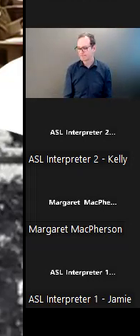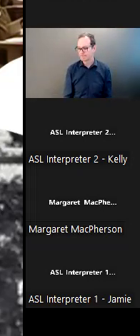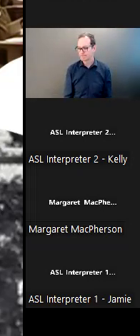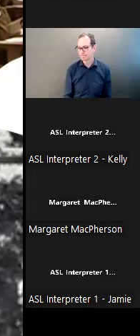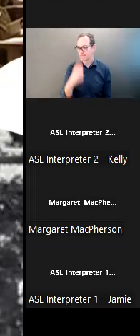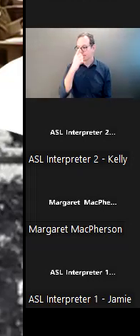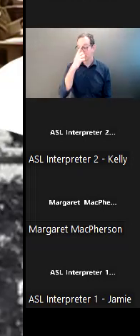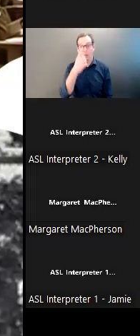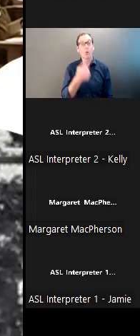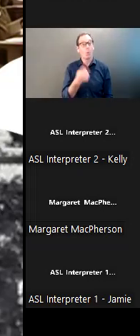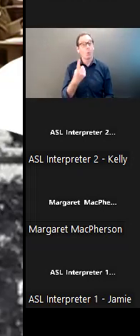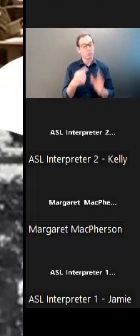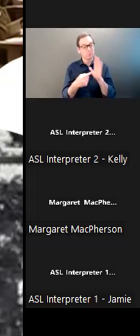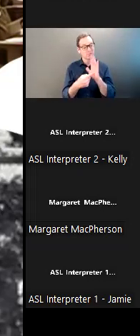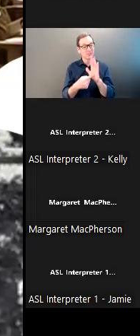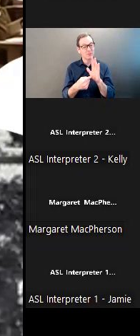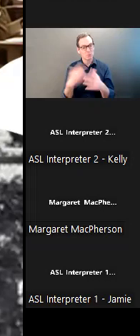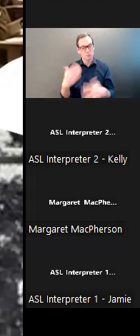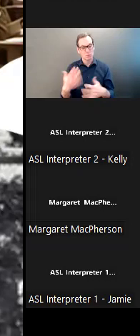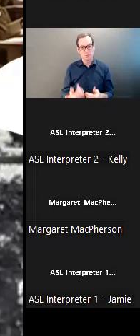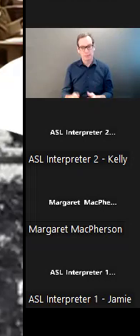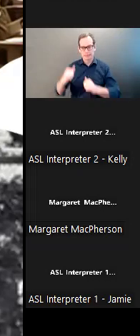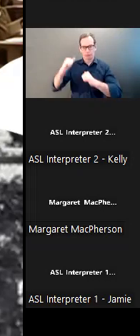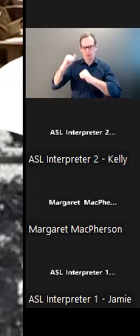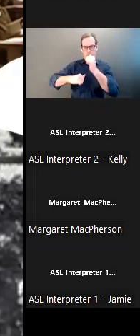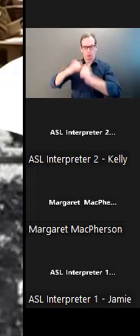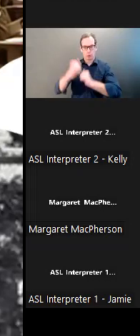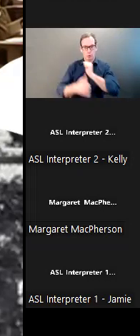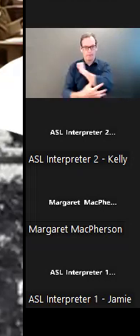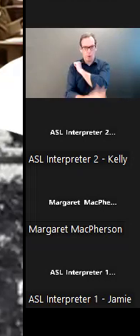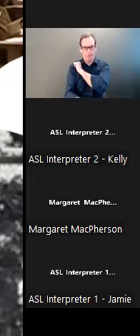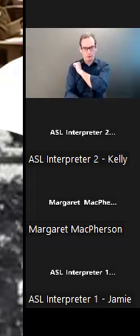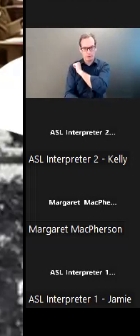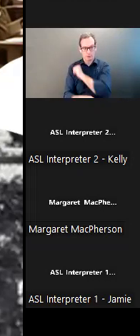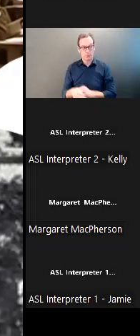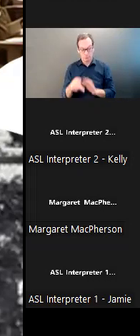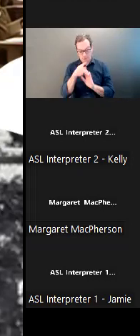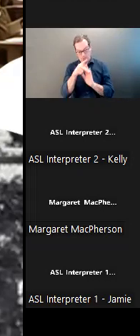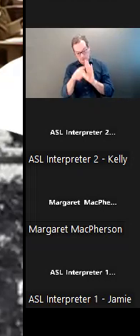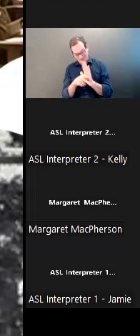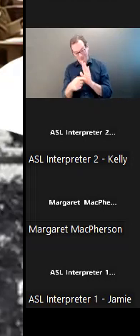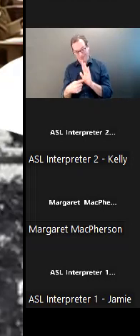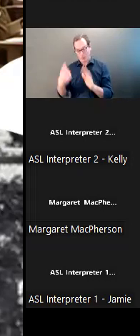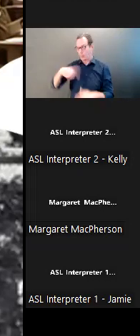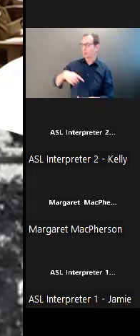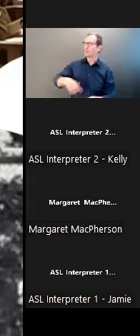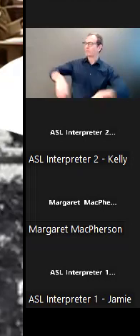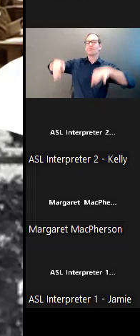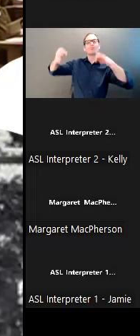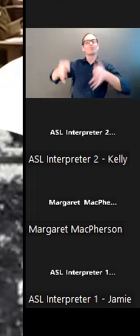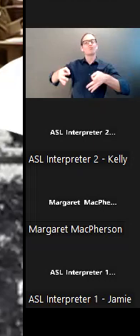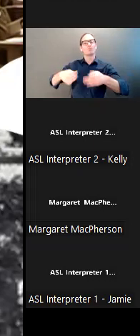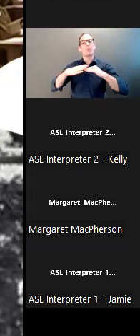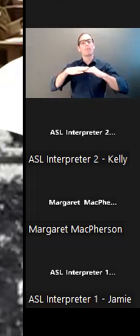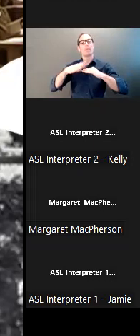around structural poverty, which is a policy choice. When we decide that, you know, minimum wage legislation puts minimum wage at a rate that